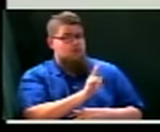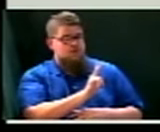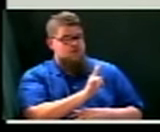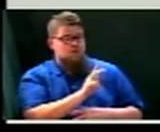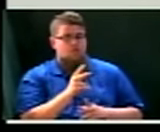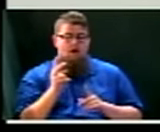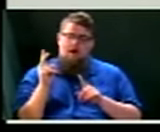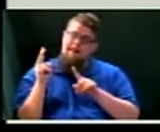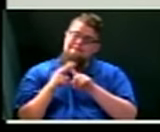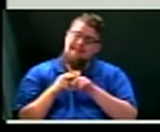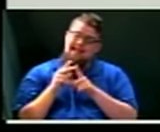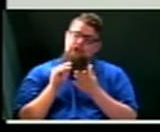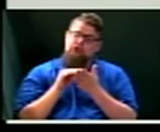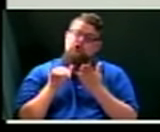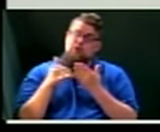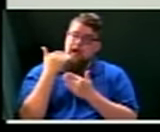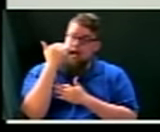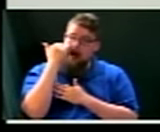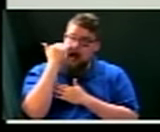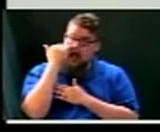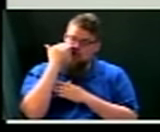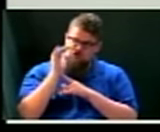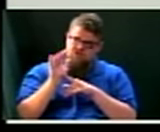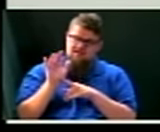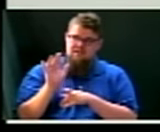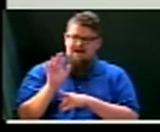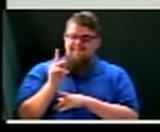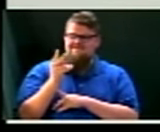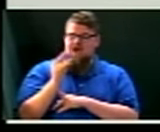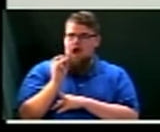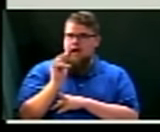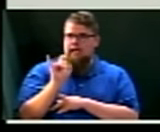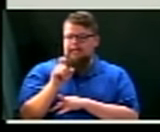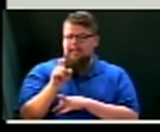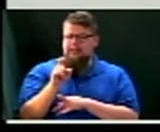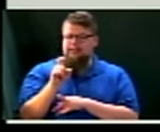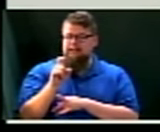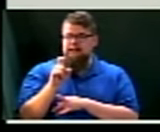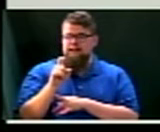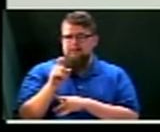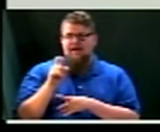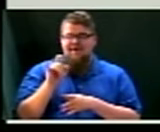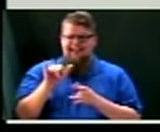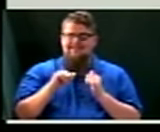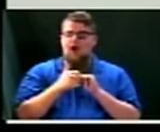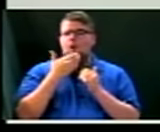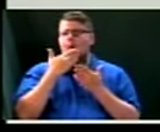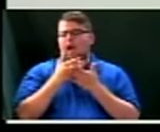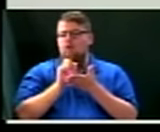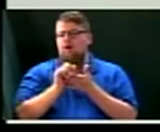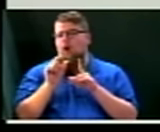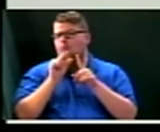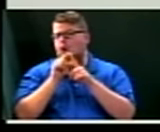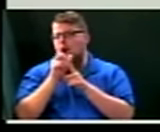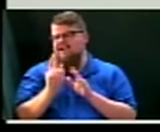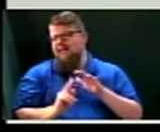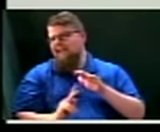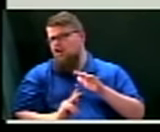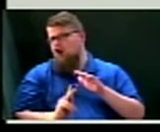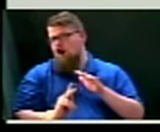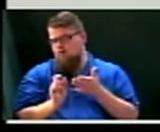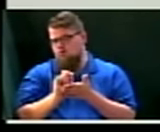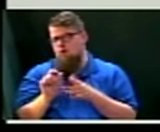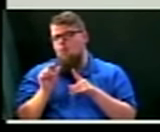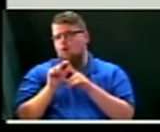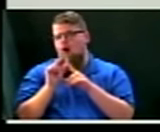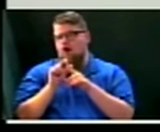applies student knowledge of phonics. That's how well they can write words in kindergarten. And then I got a